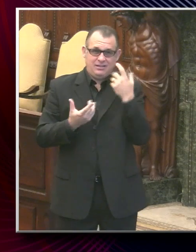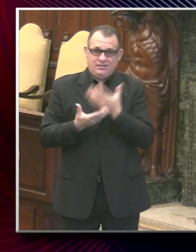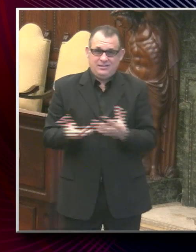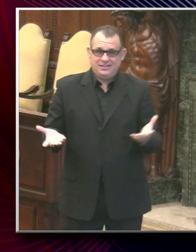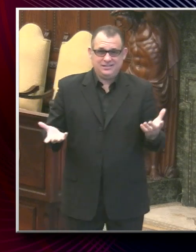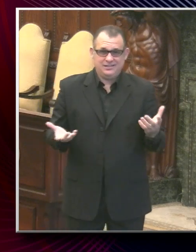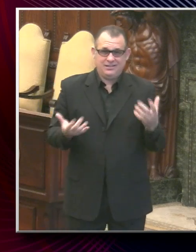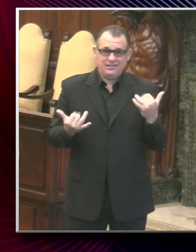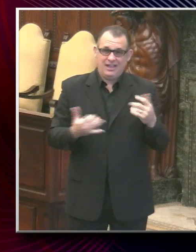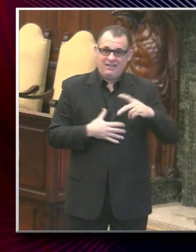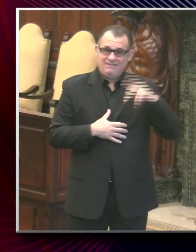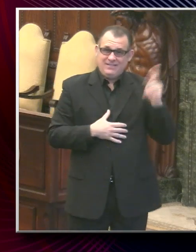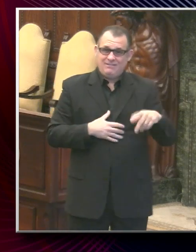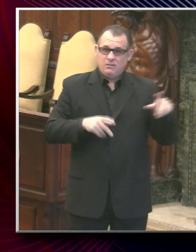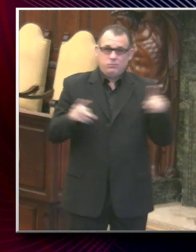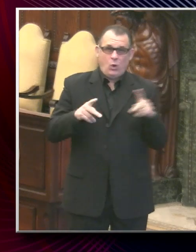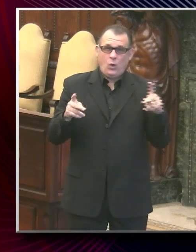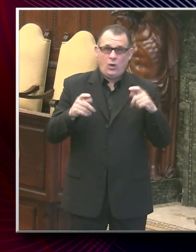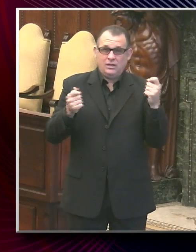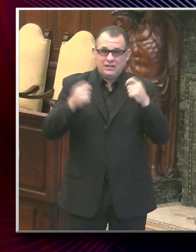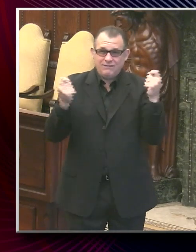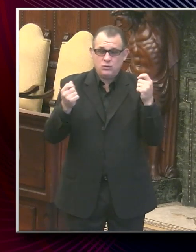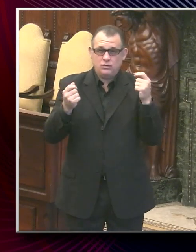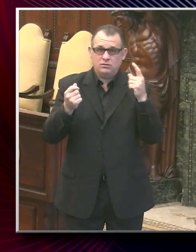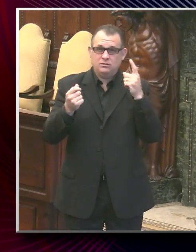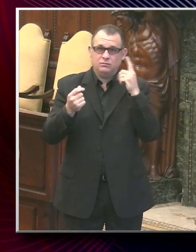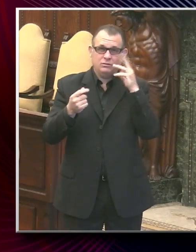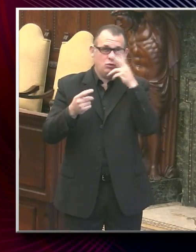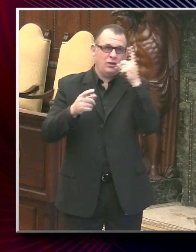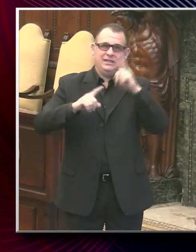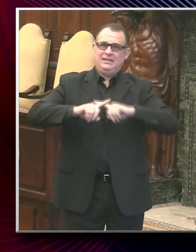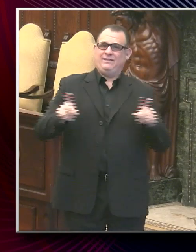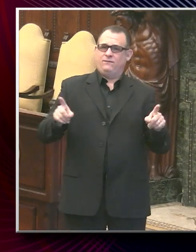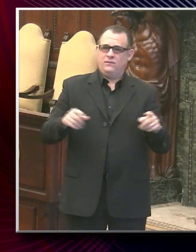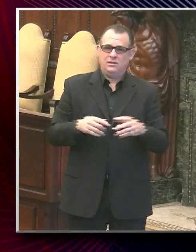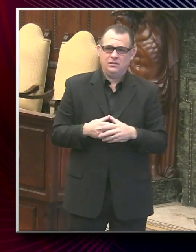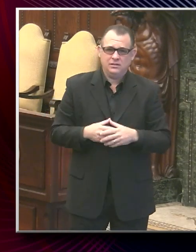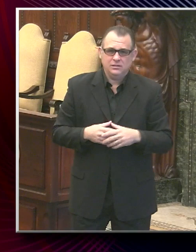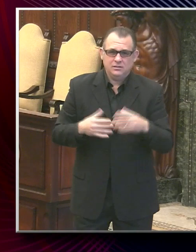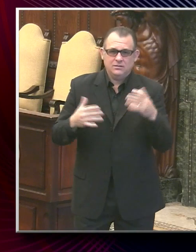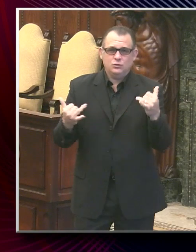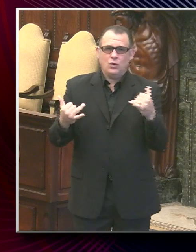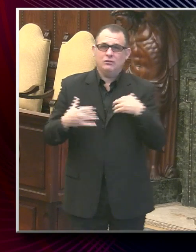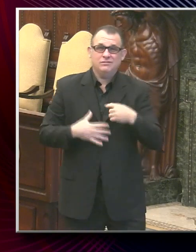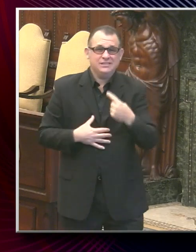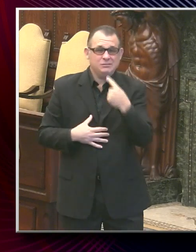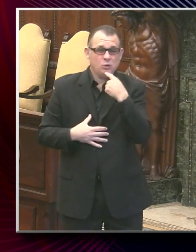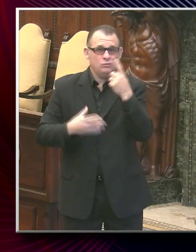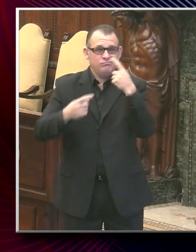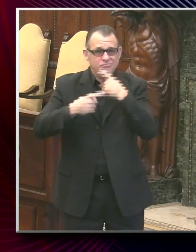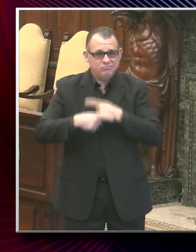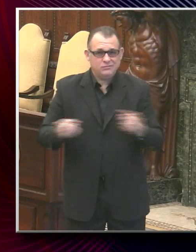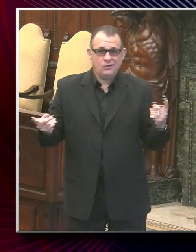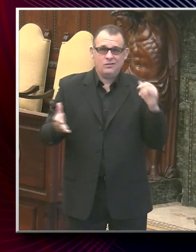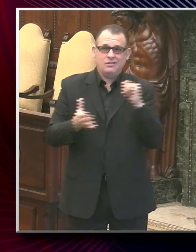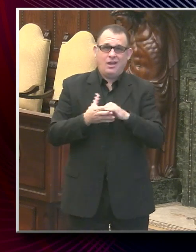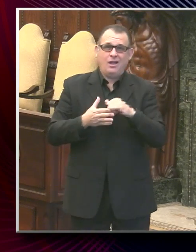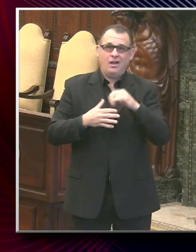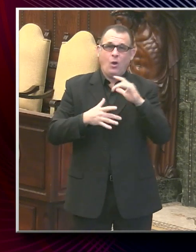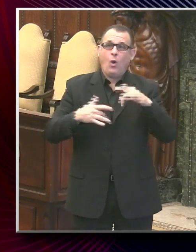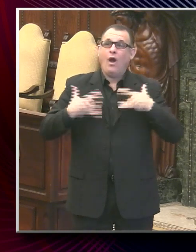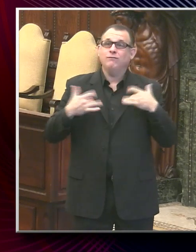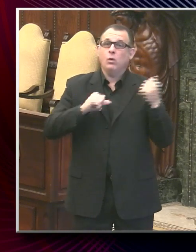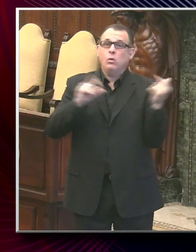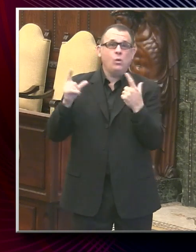foreseeable future. Today, I'm really disappointed to announce that we will have a moratorium on large public events through February